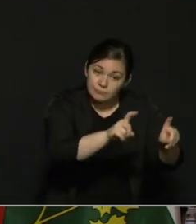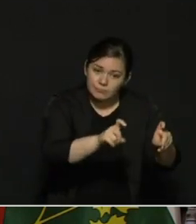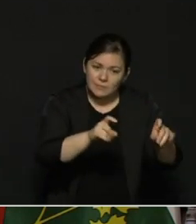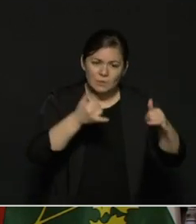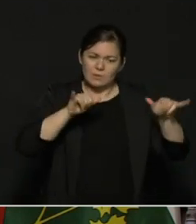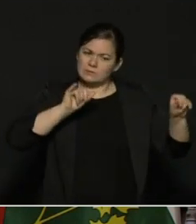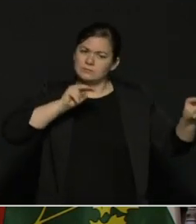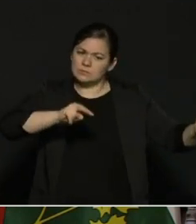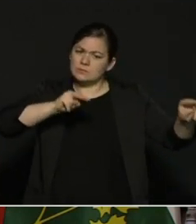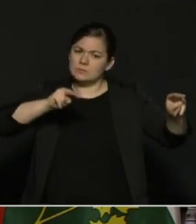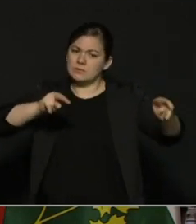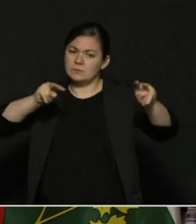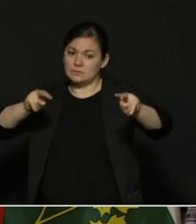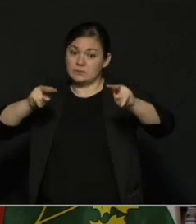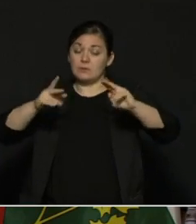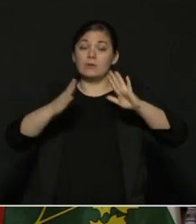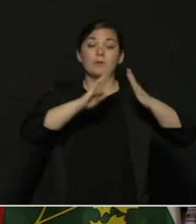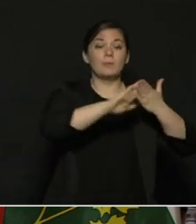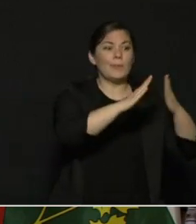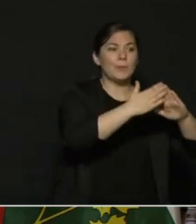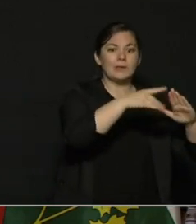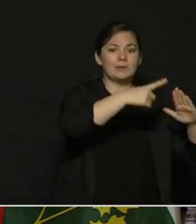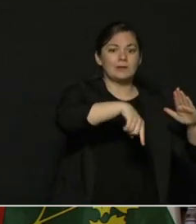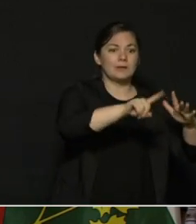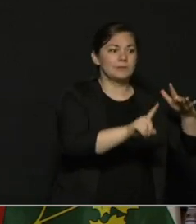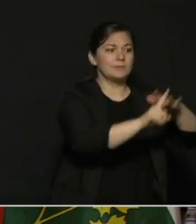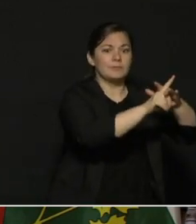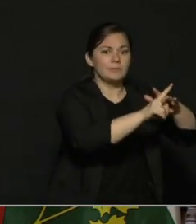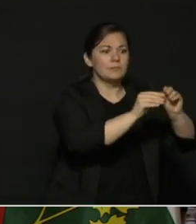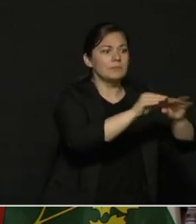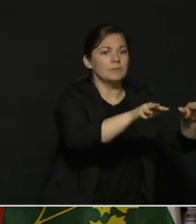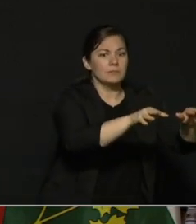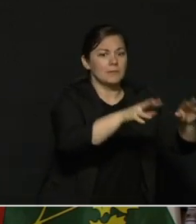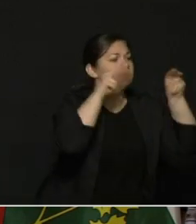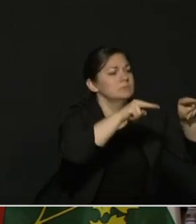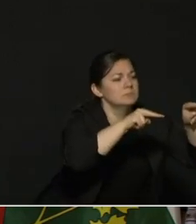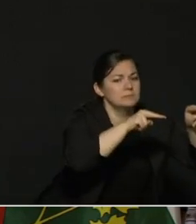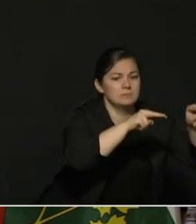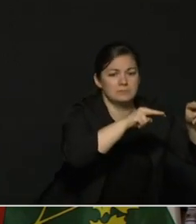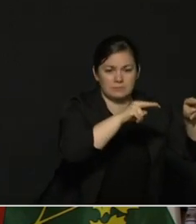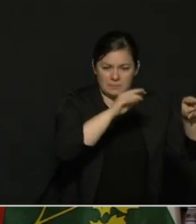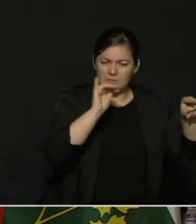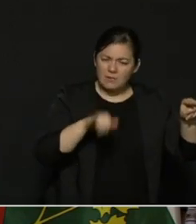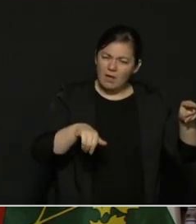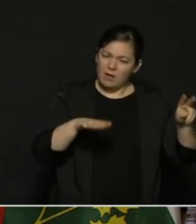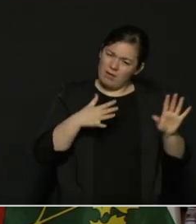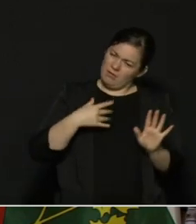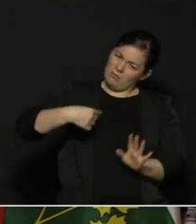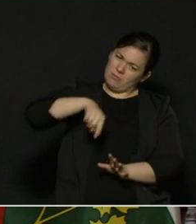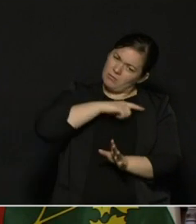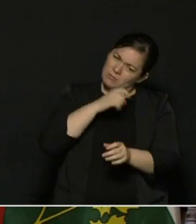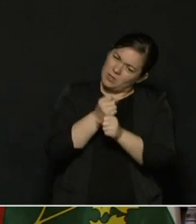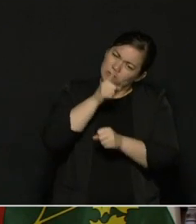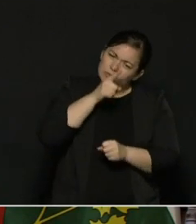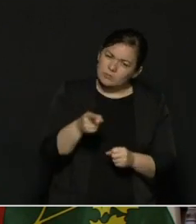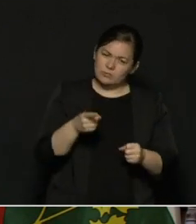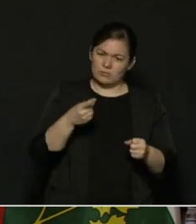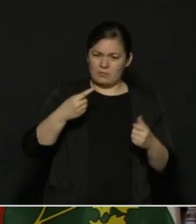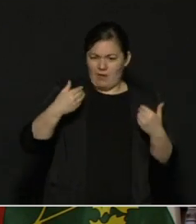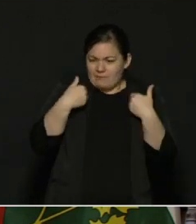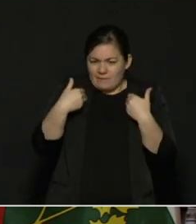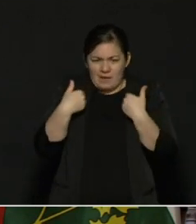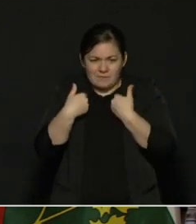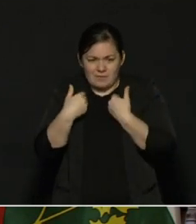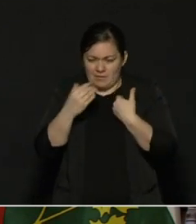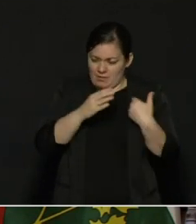aspect there. So all efforts are being put in there to make sure we have a machine and an entity and the staffing that can